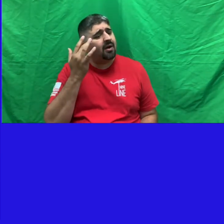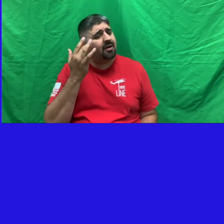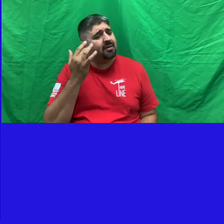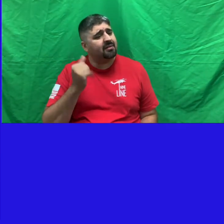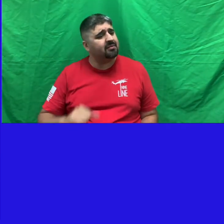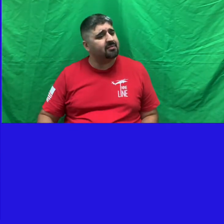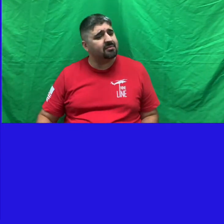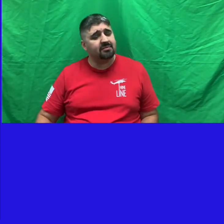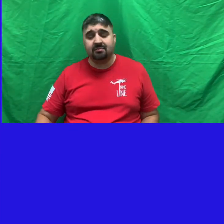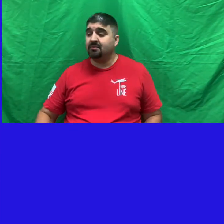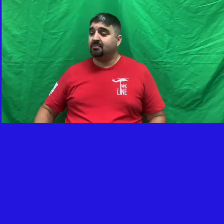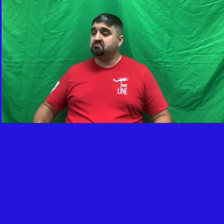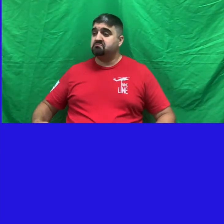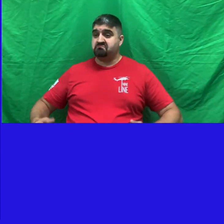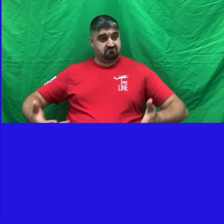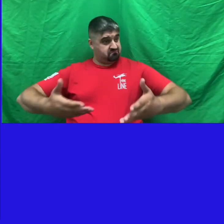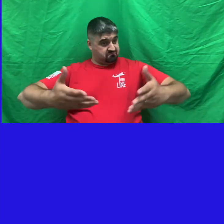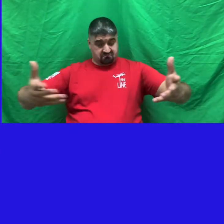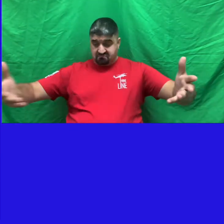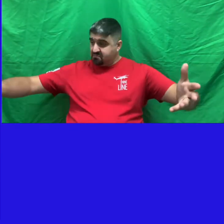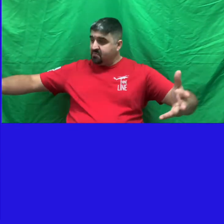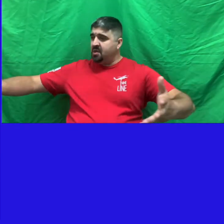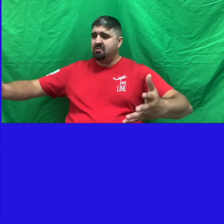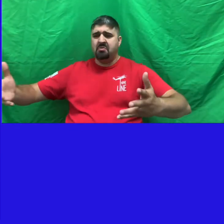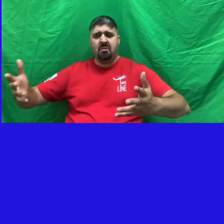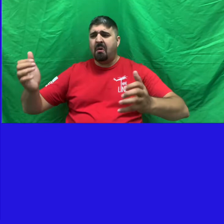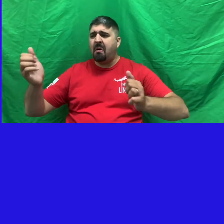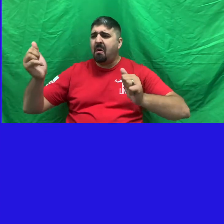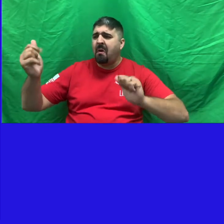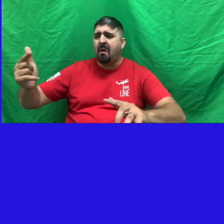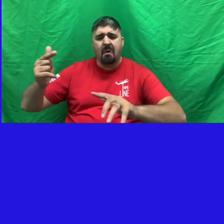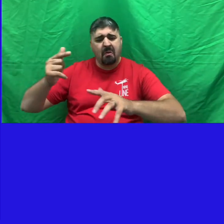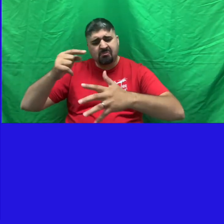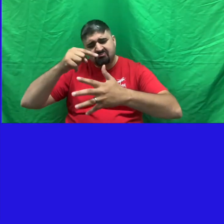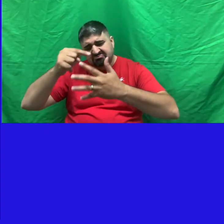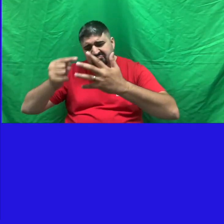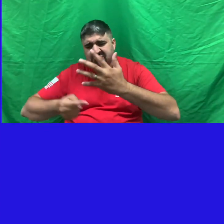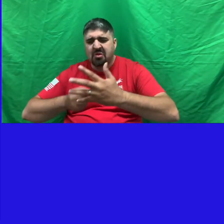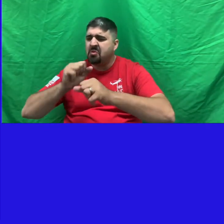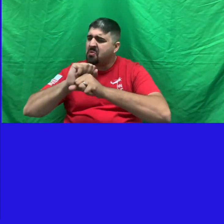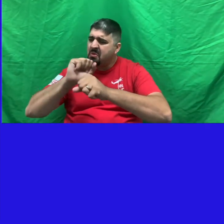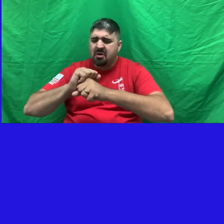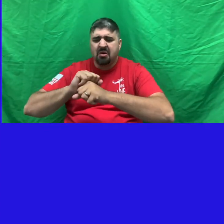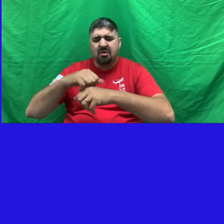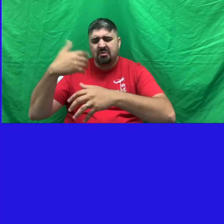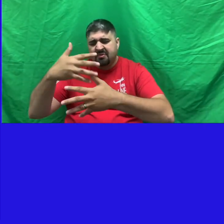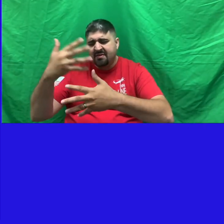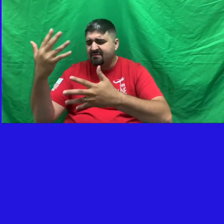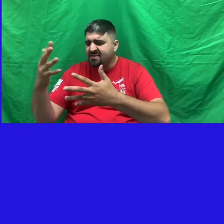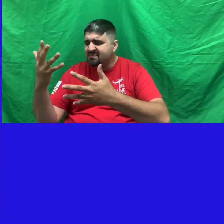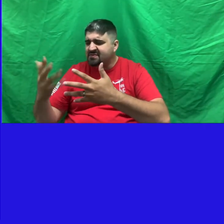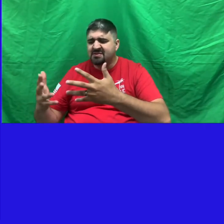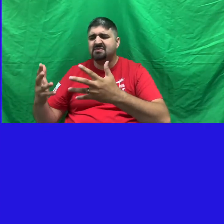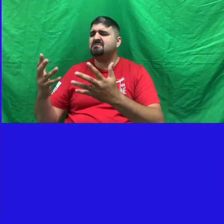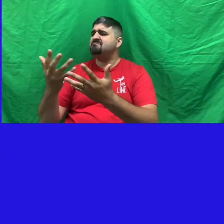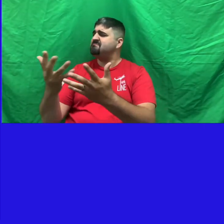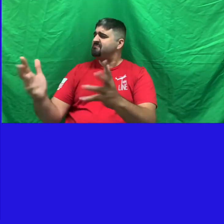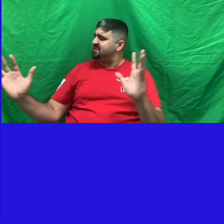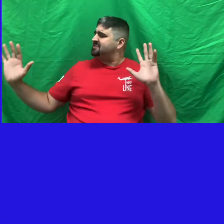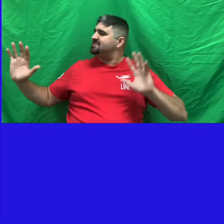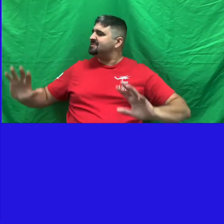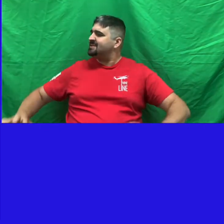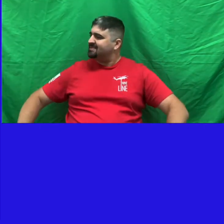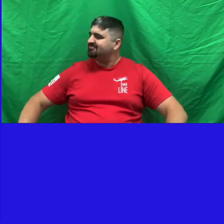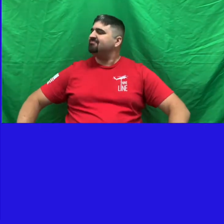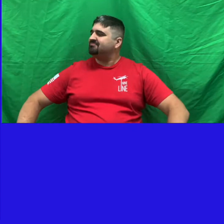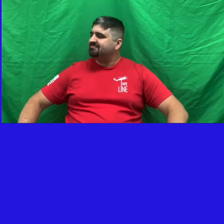Why? Asked Frog. Because I have done all that work, said Toad. Now I can save